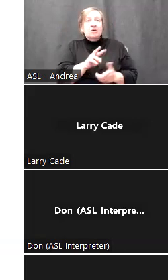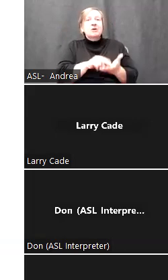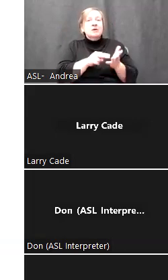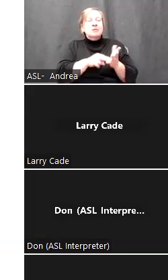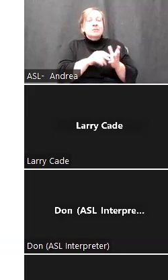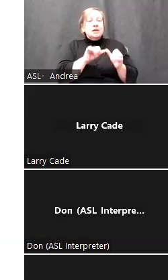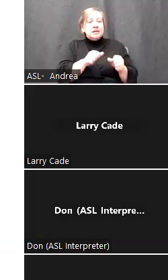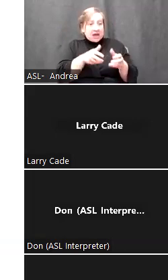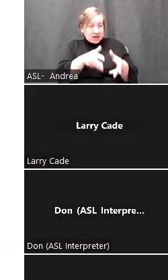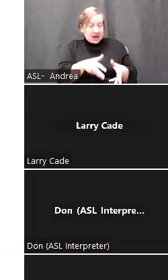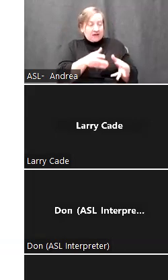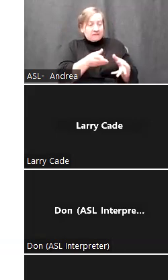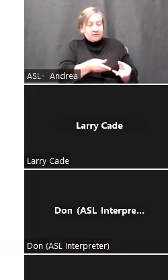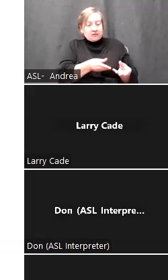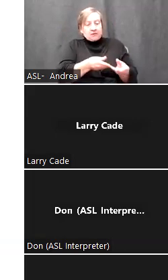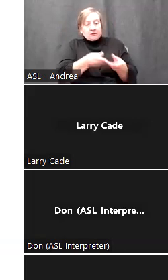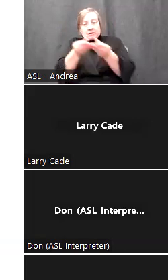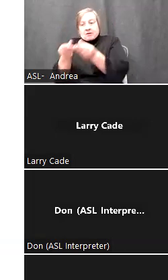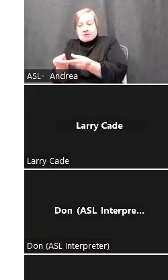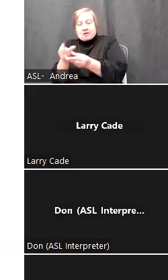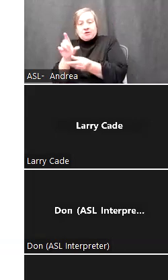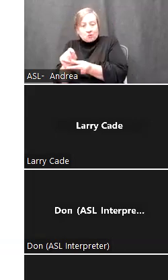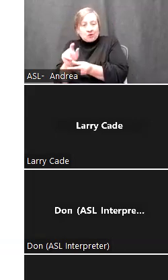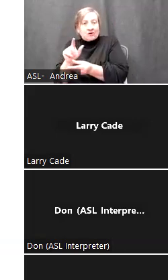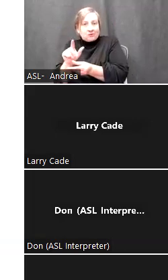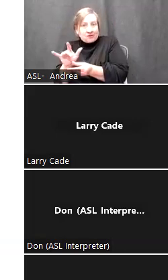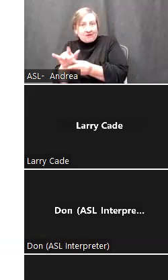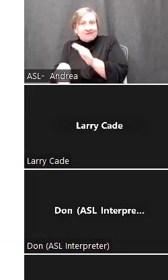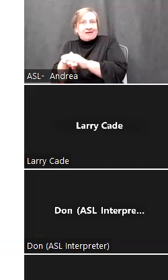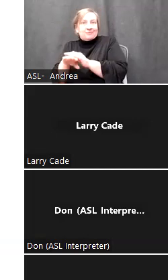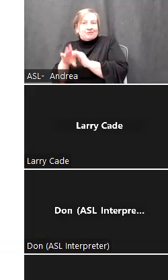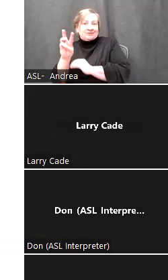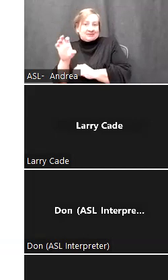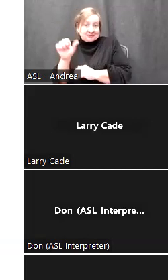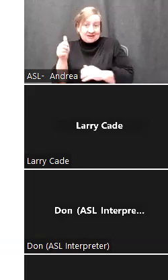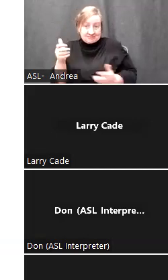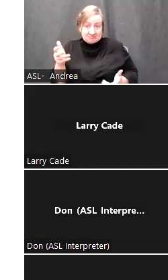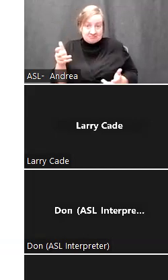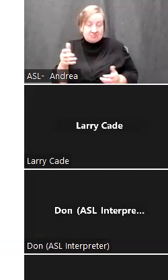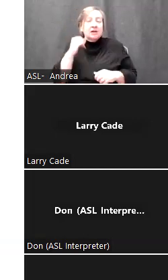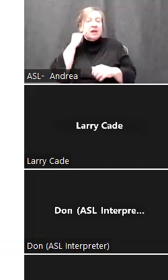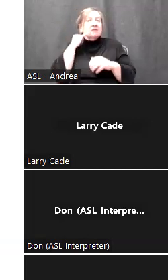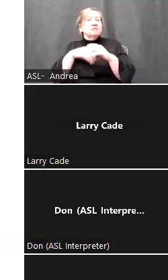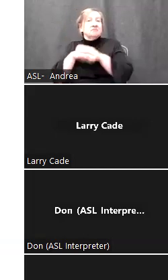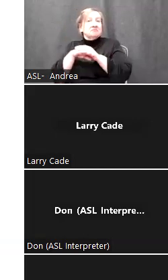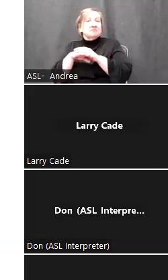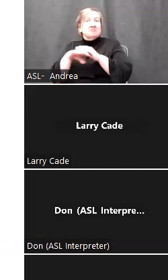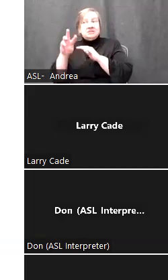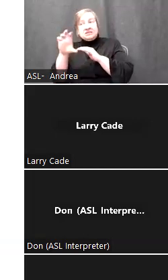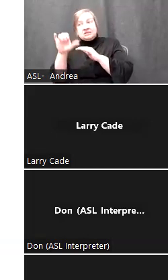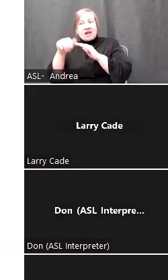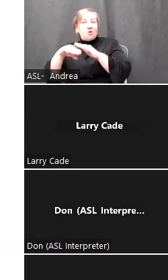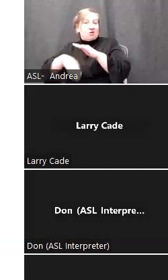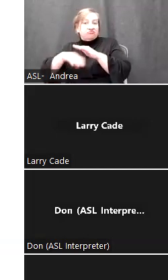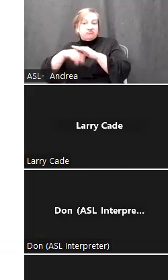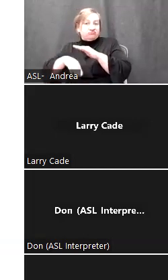to carry over into 2025's plan year. So as long as it is the maximum or less,